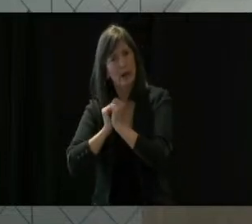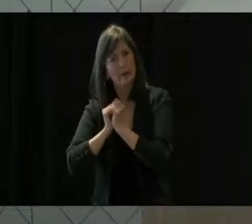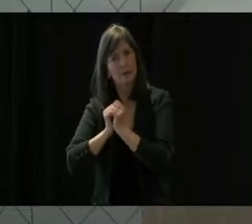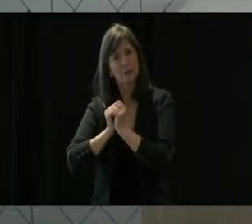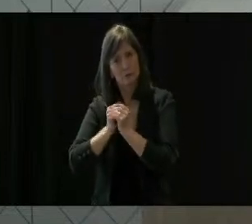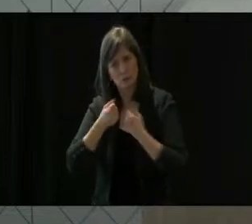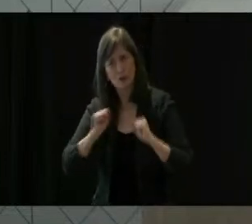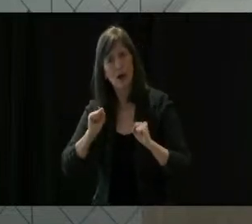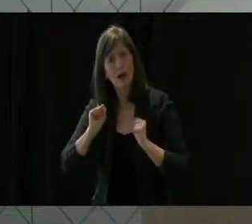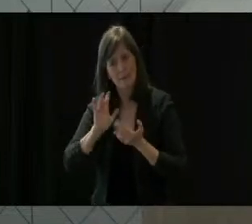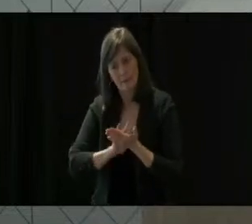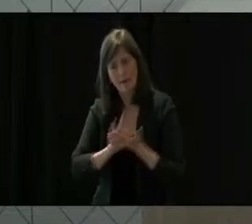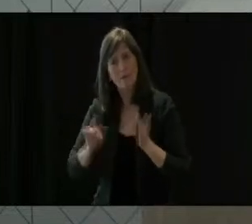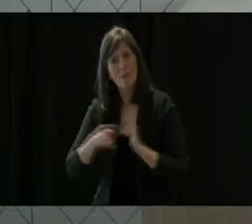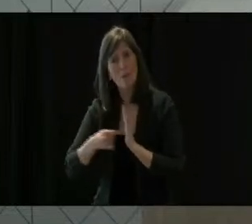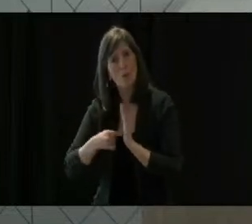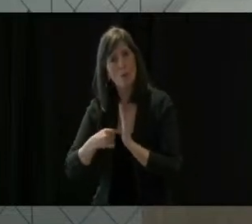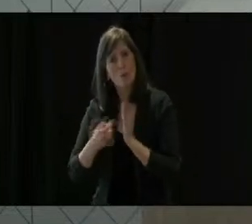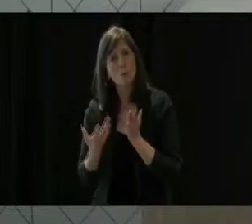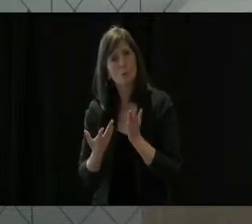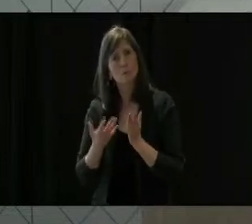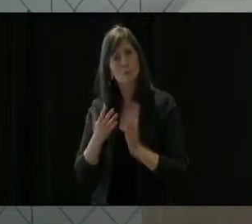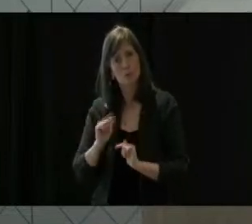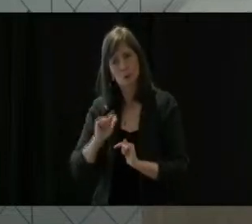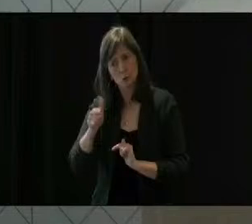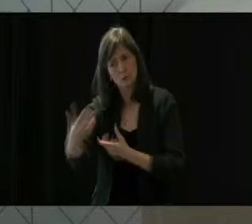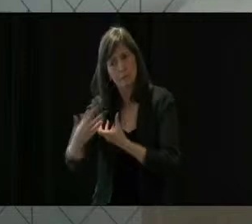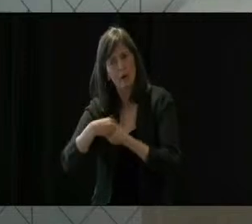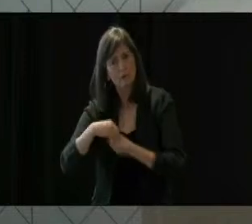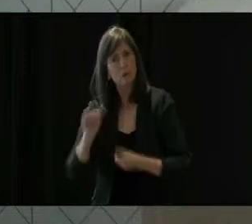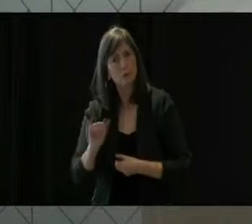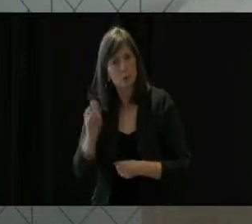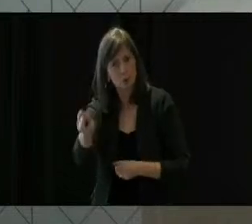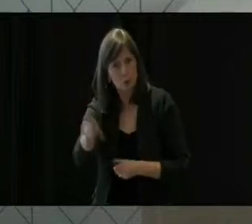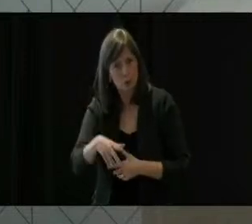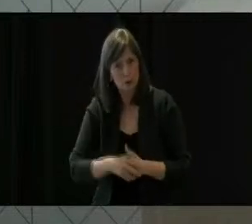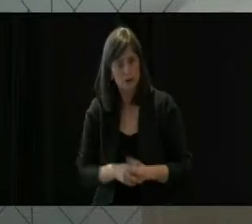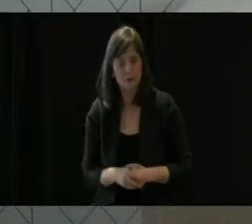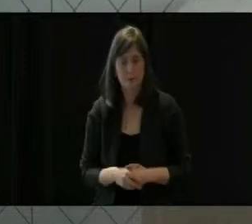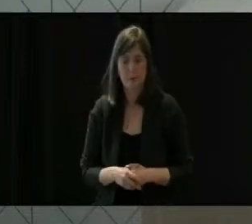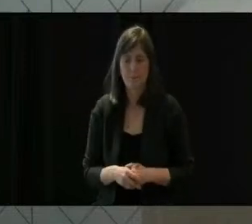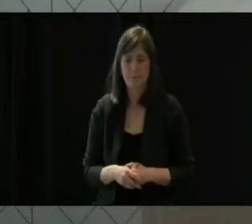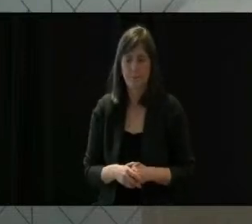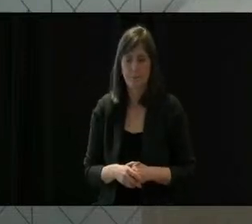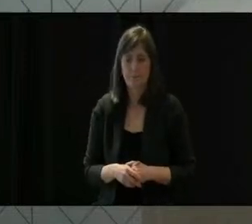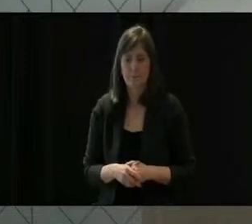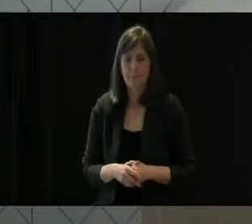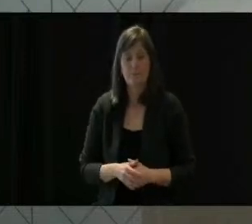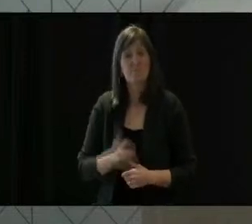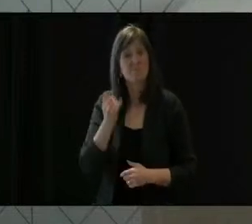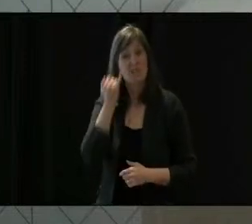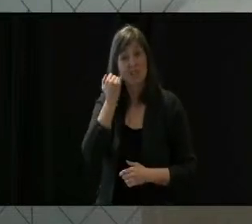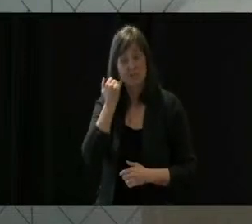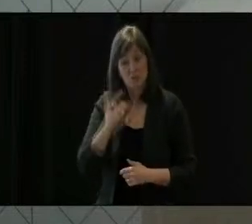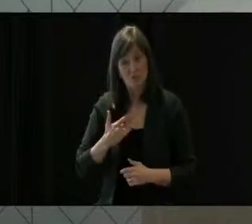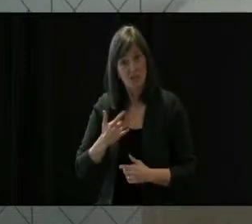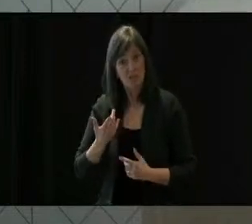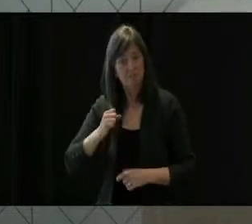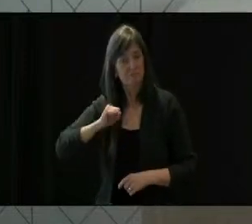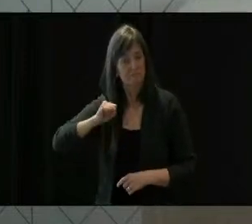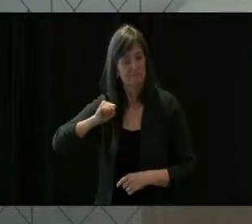and to contribute. And so, if after a certain period of time there's no movement at